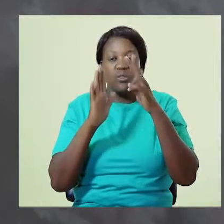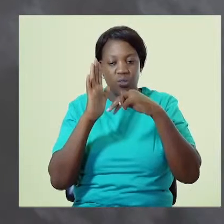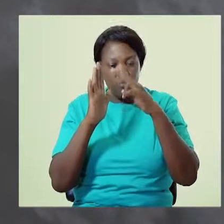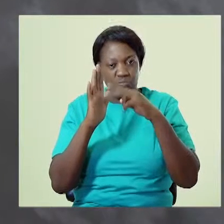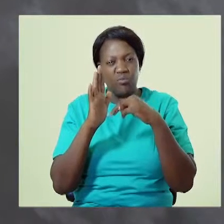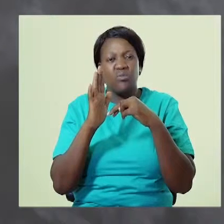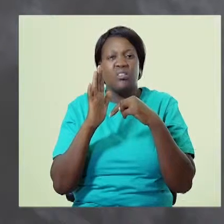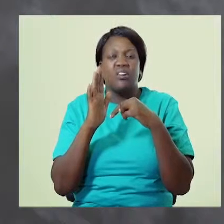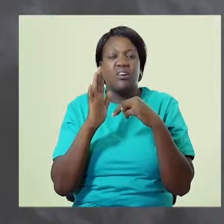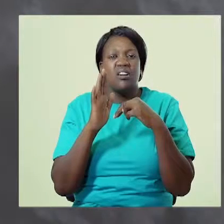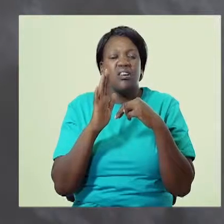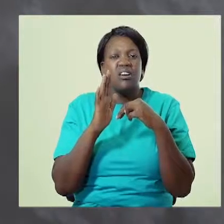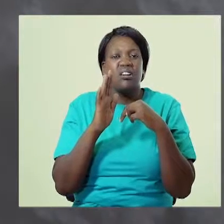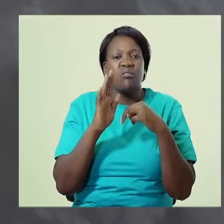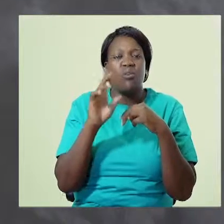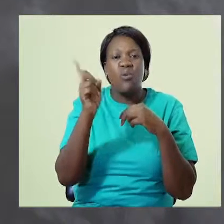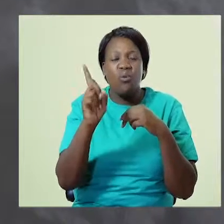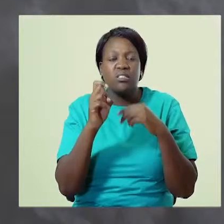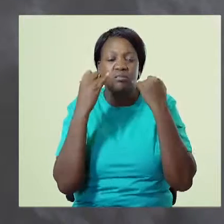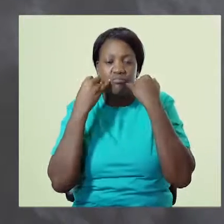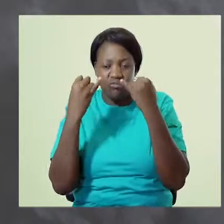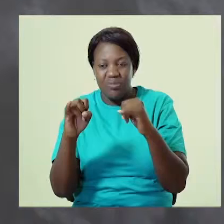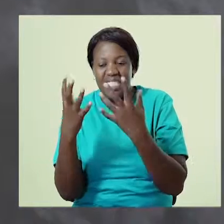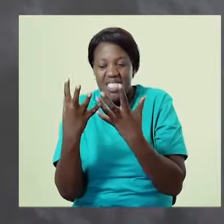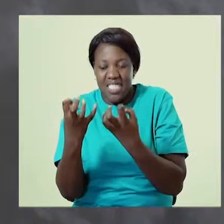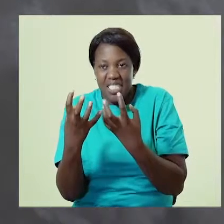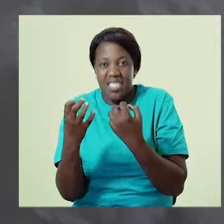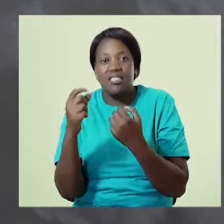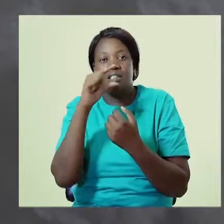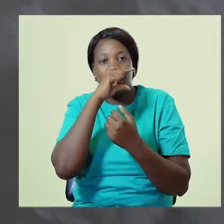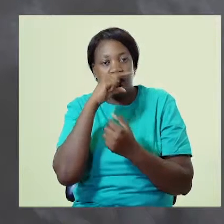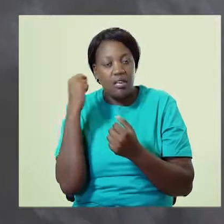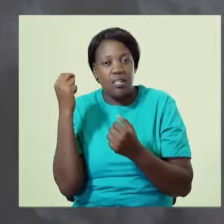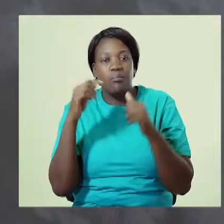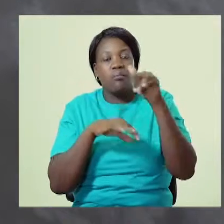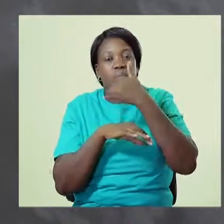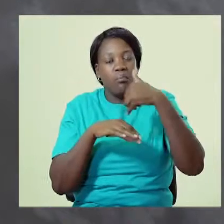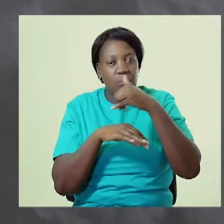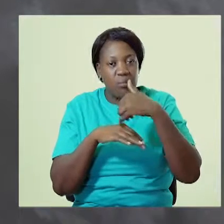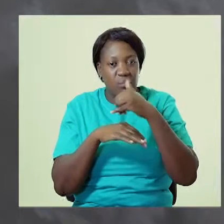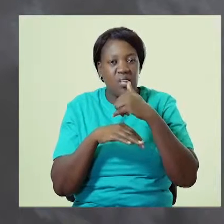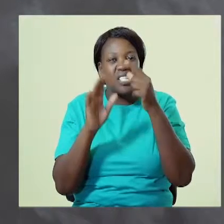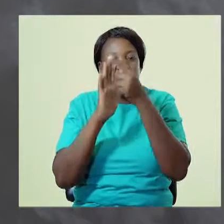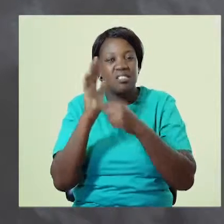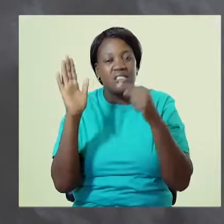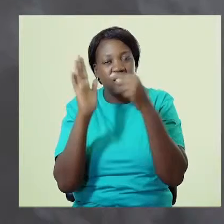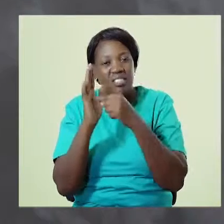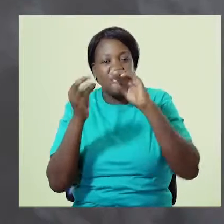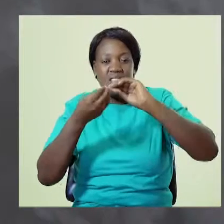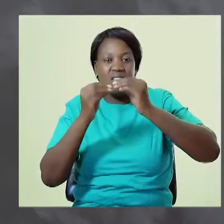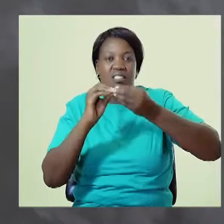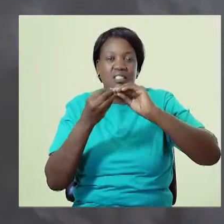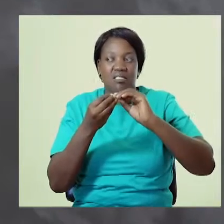questions and find out what specific information is required. Name, place, date,